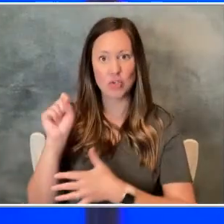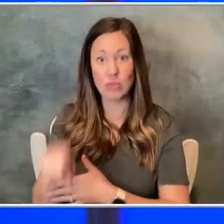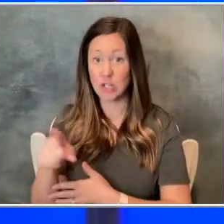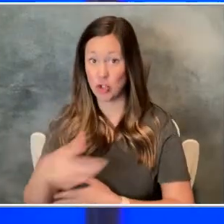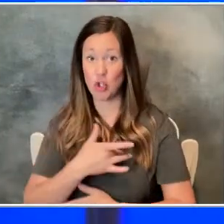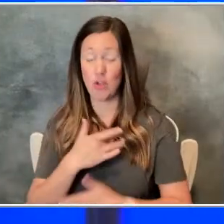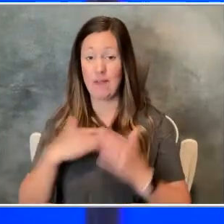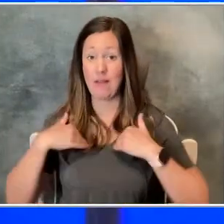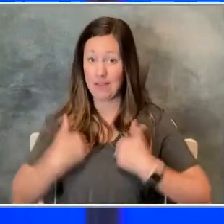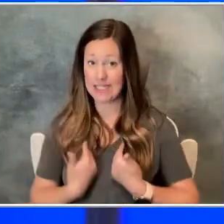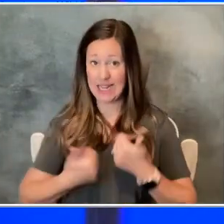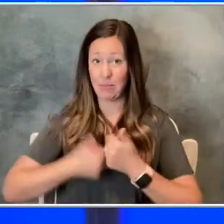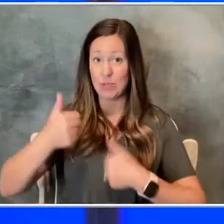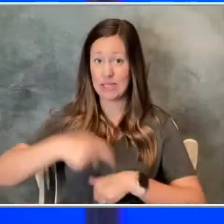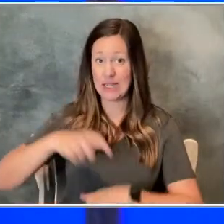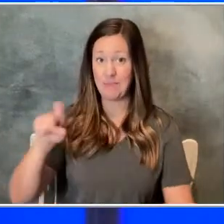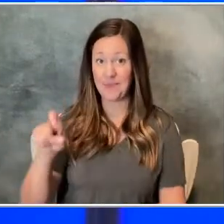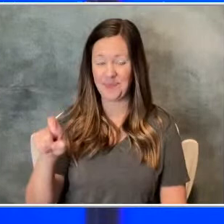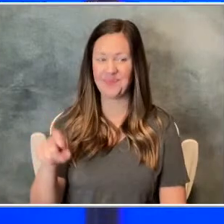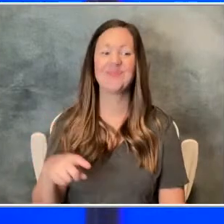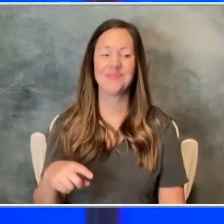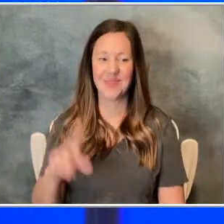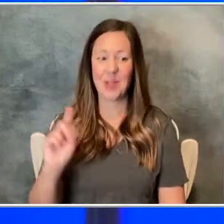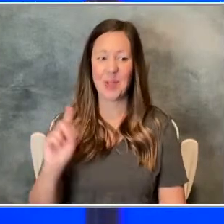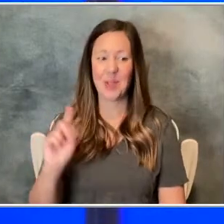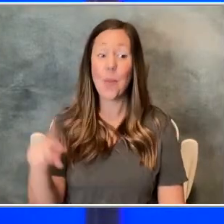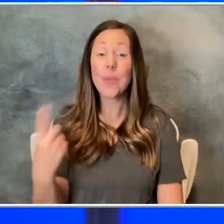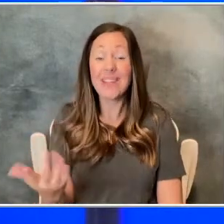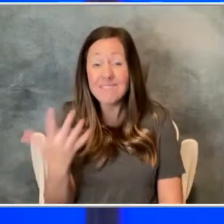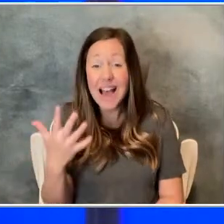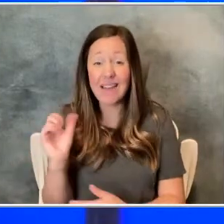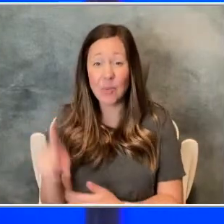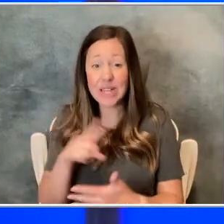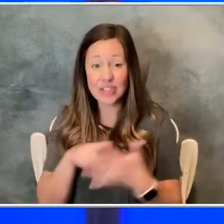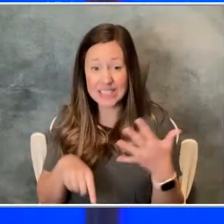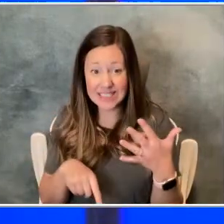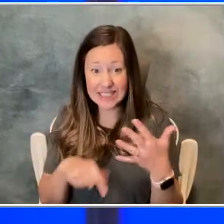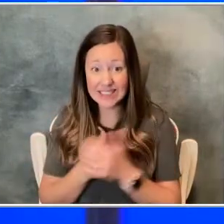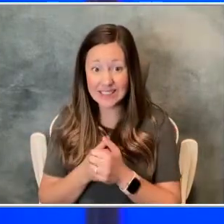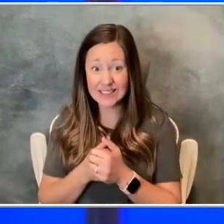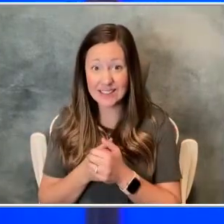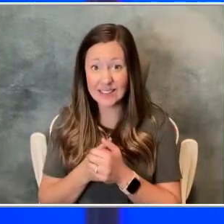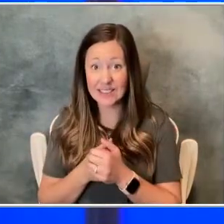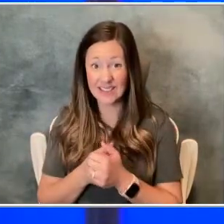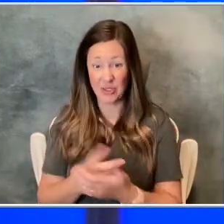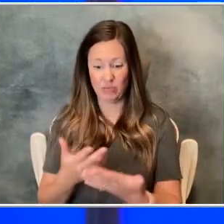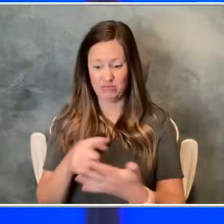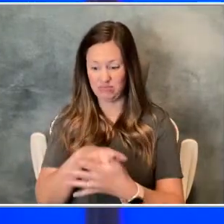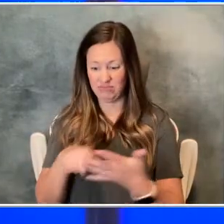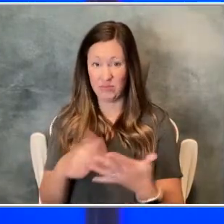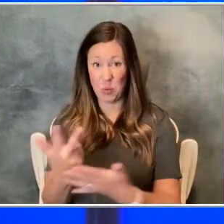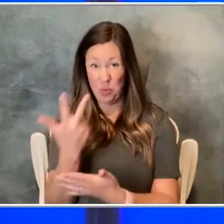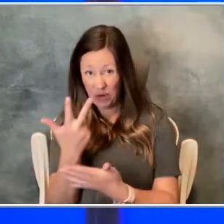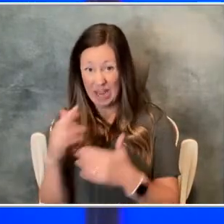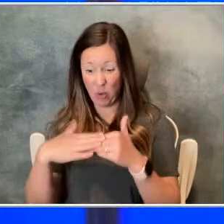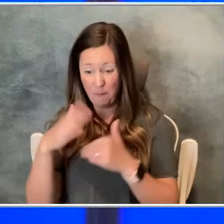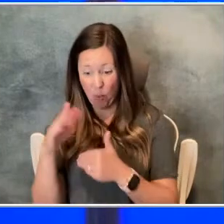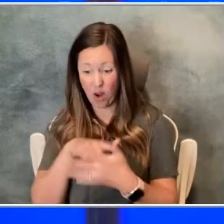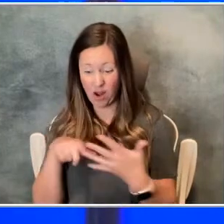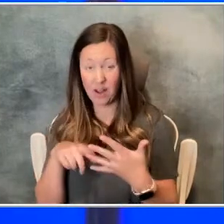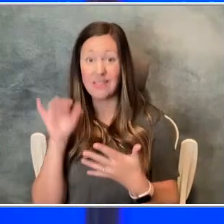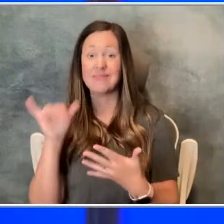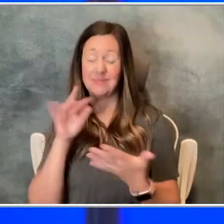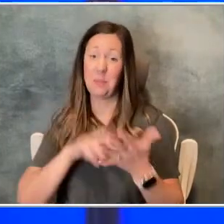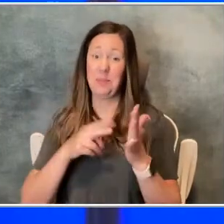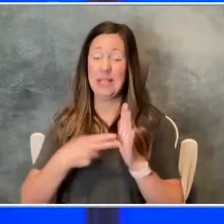most of the time? And there are only 5 questions, and scoring 3 or more on this scale actually is diagnostic